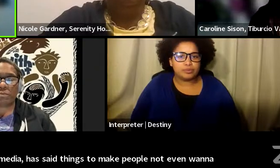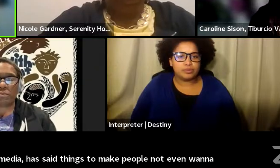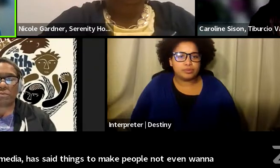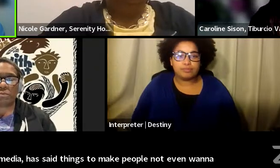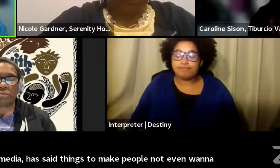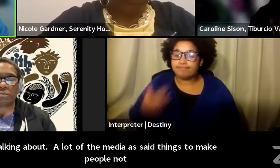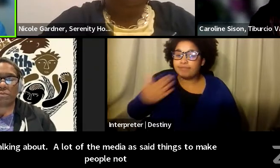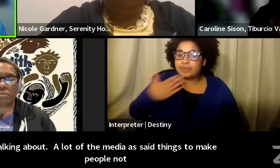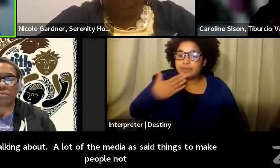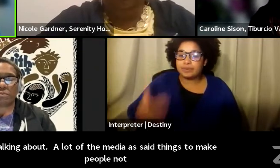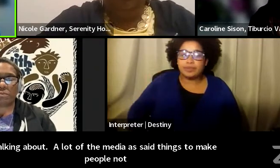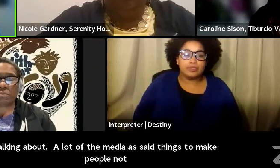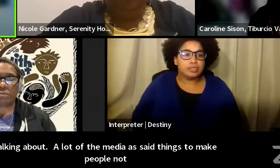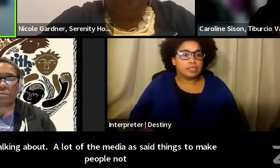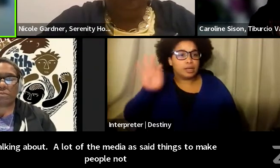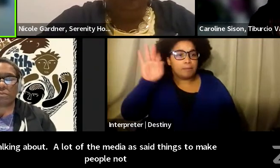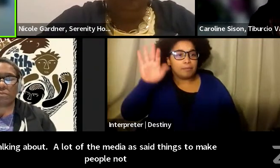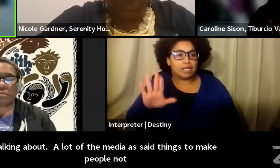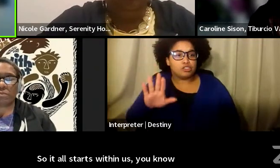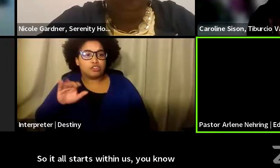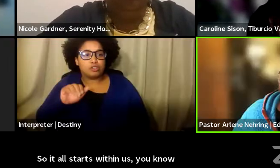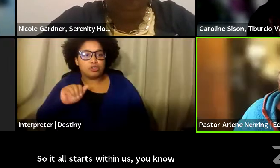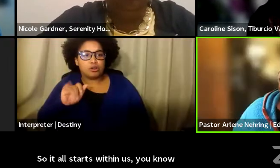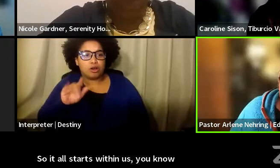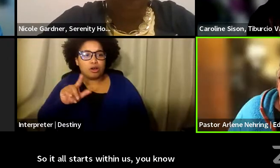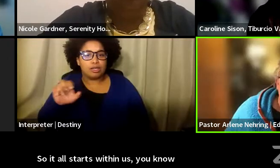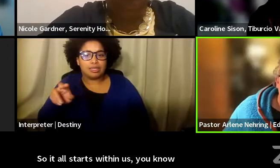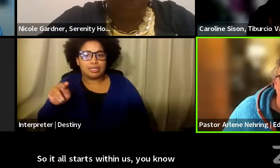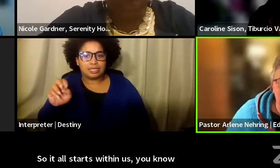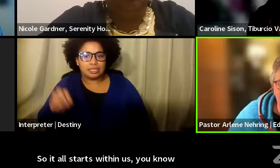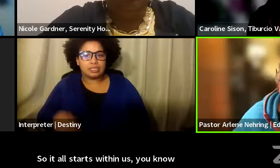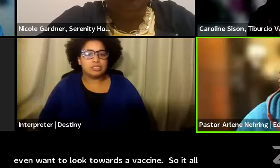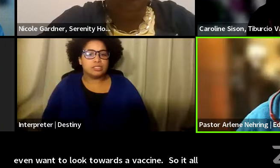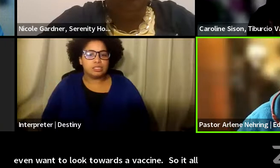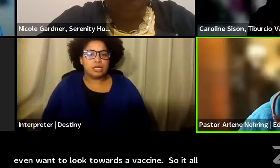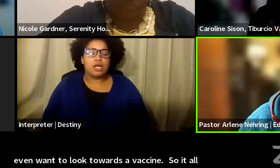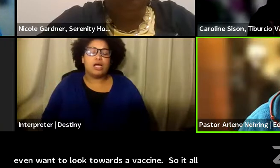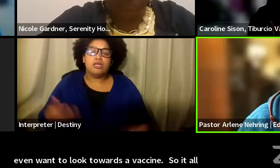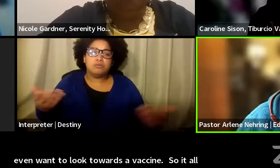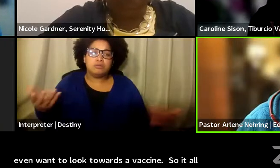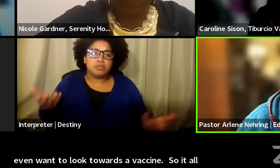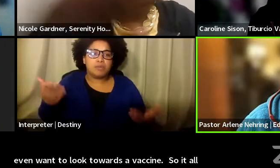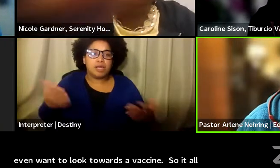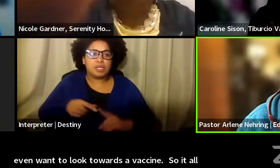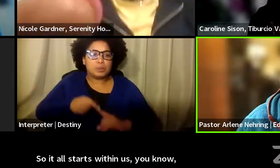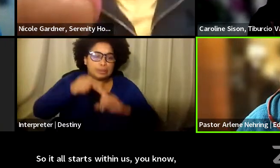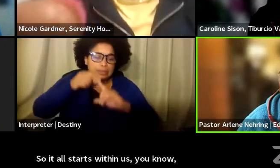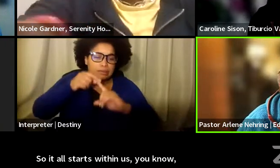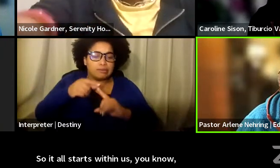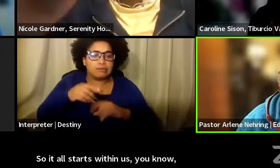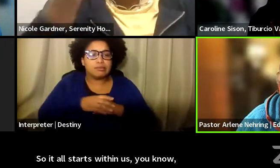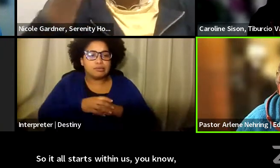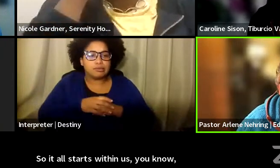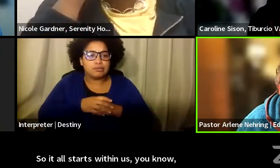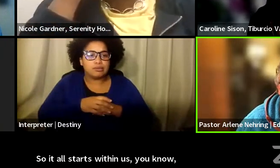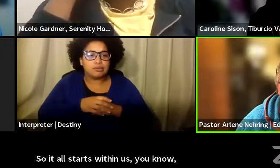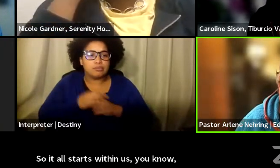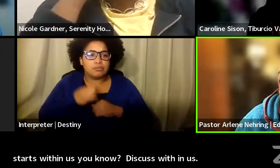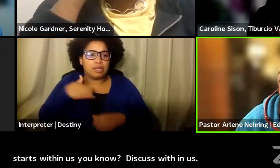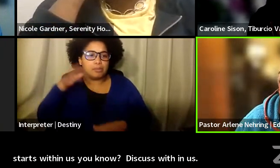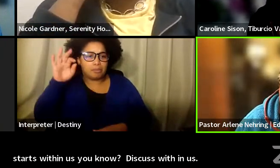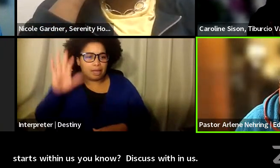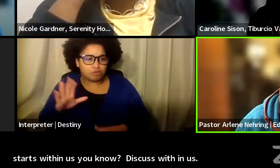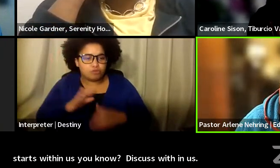Thank you. Pastor Arlene. Yeah, this may be unique to my being a